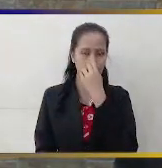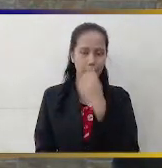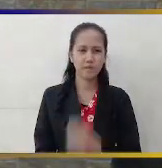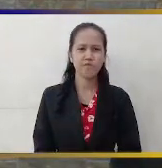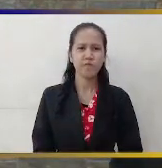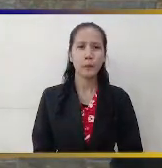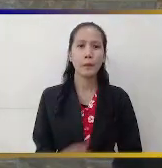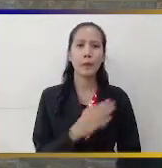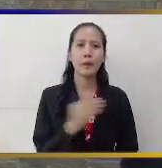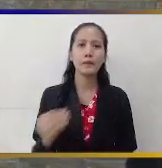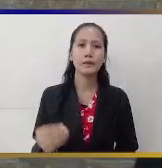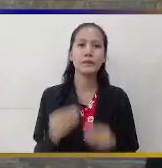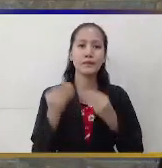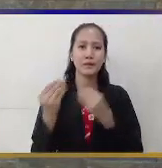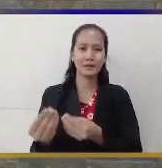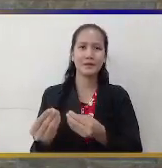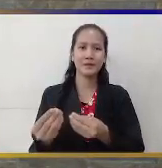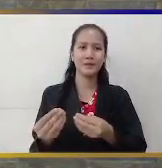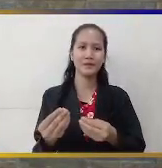Giving.